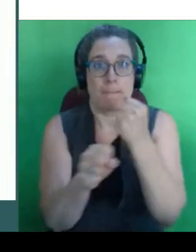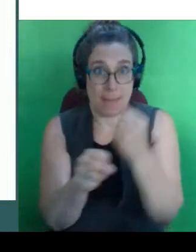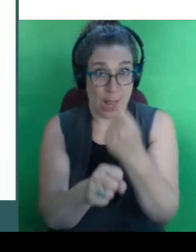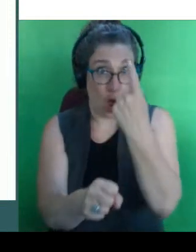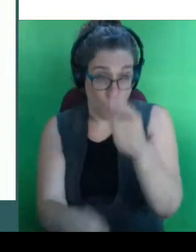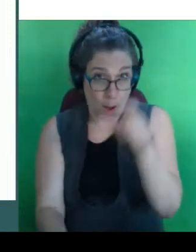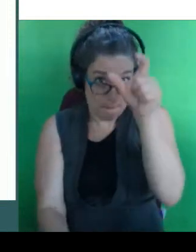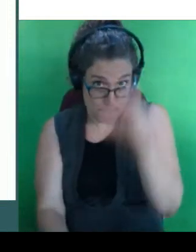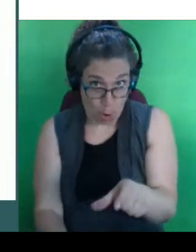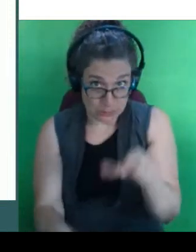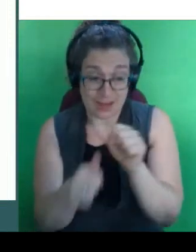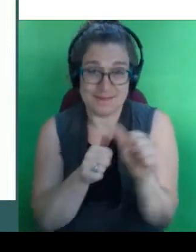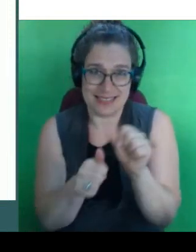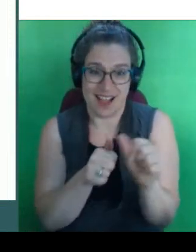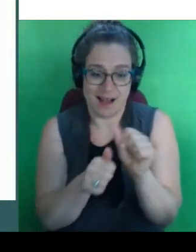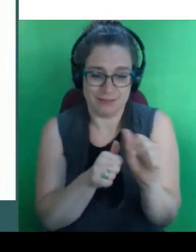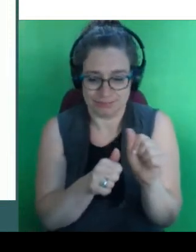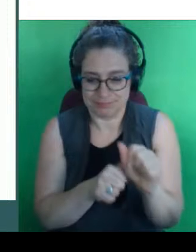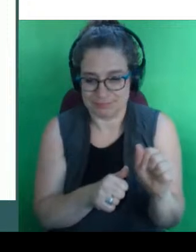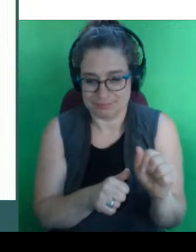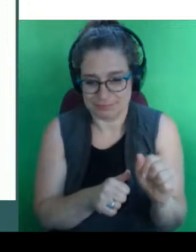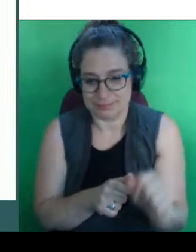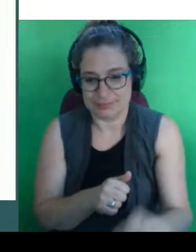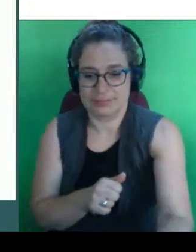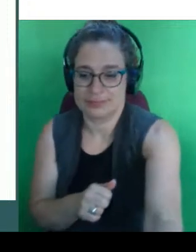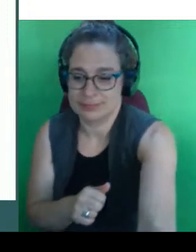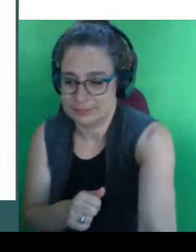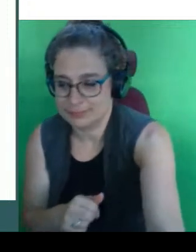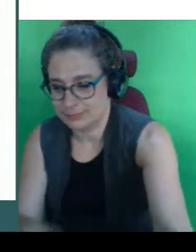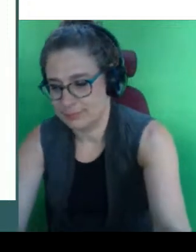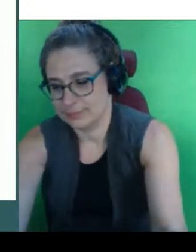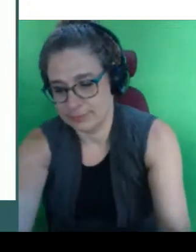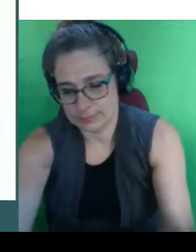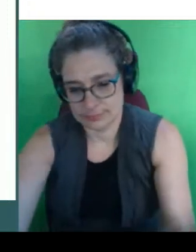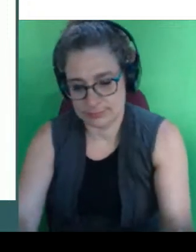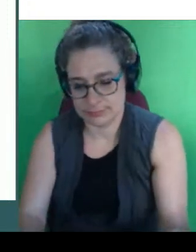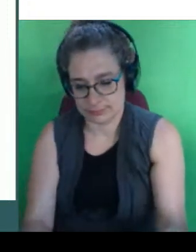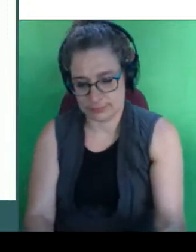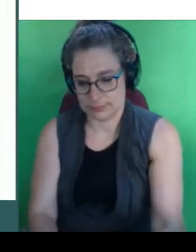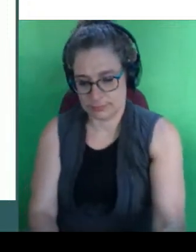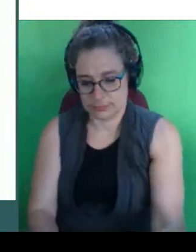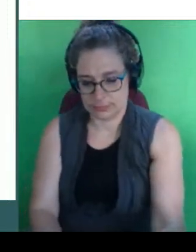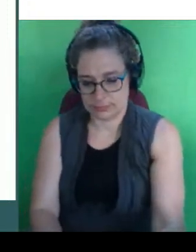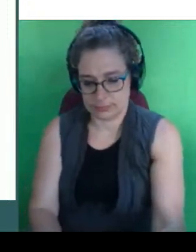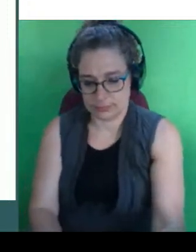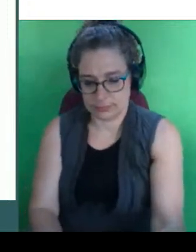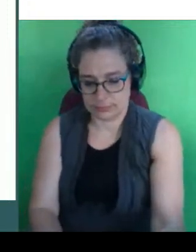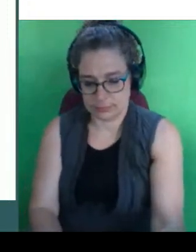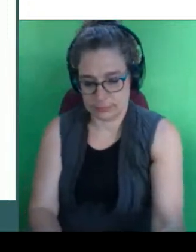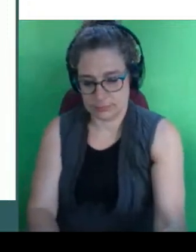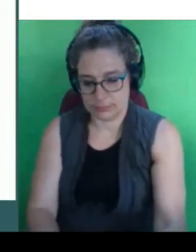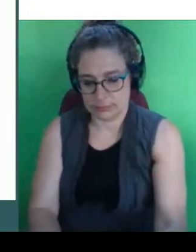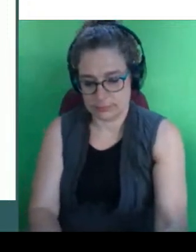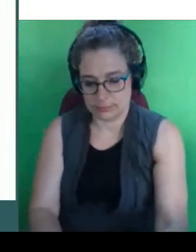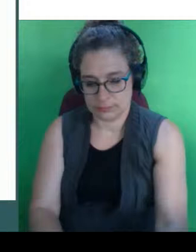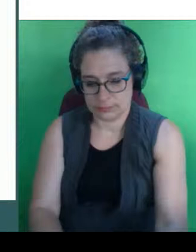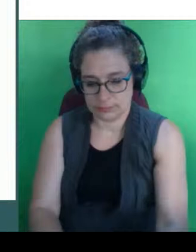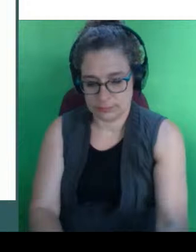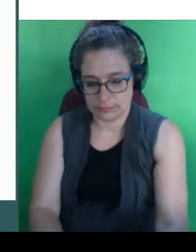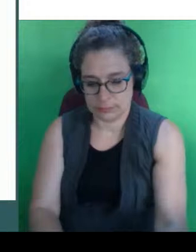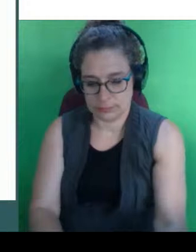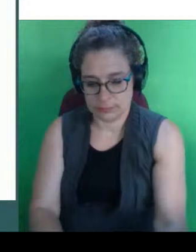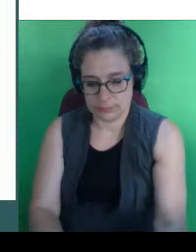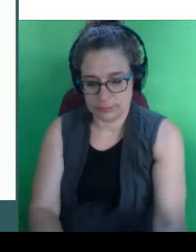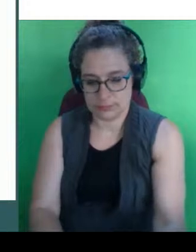corticosteroid. Look at antihistamines above it. You need to treat 15 people to make one person better. They're